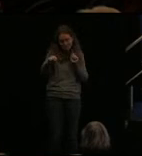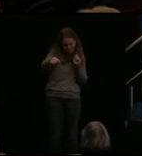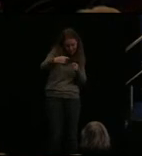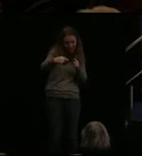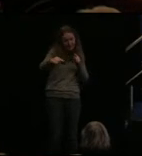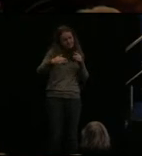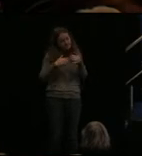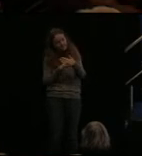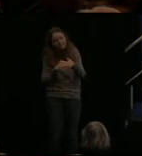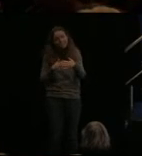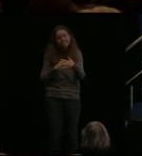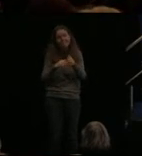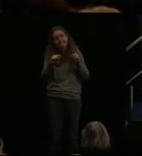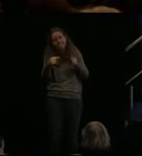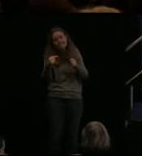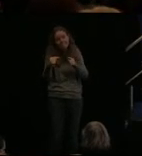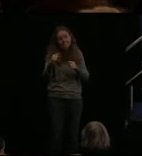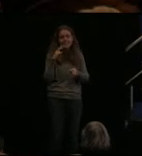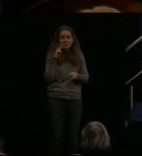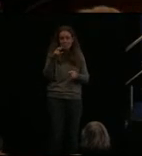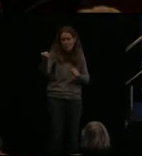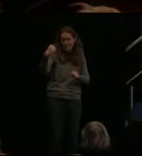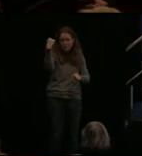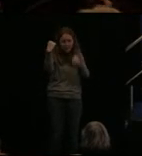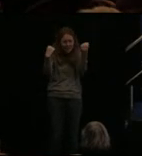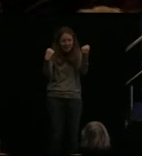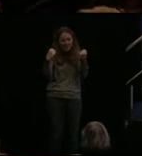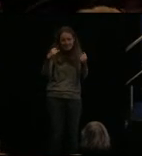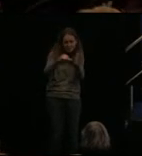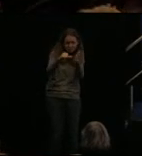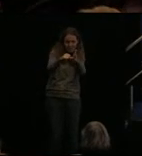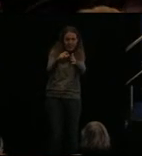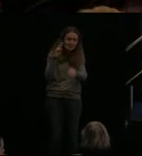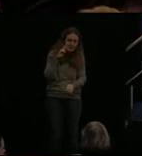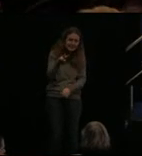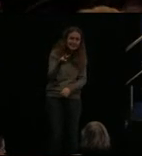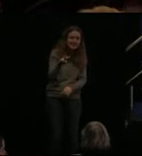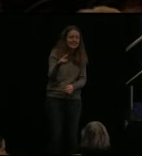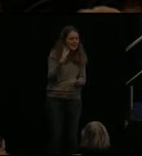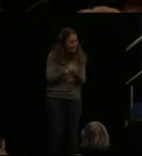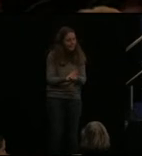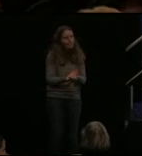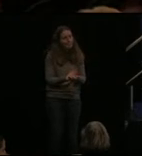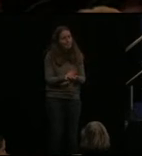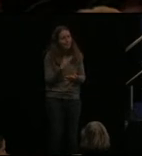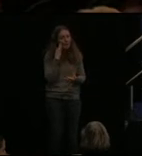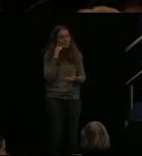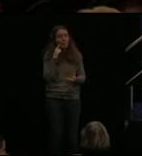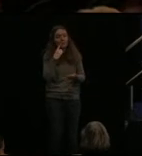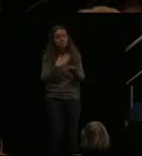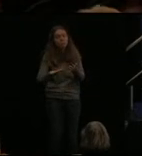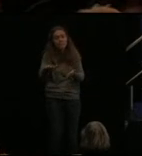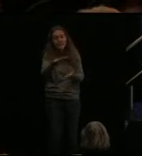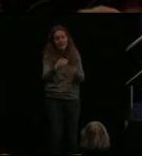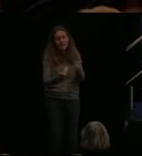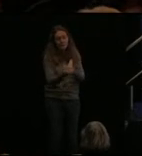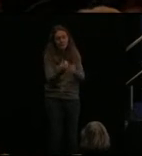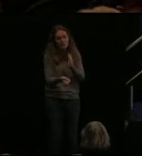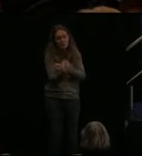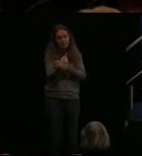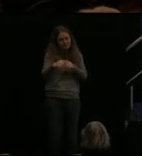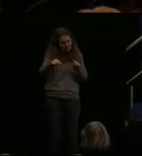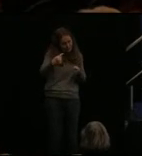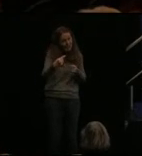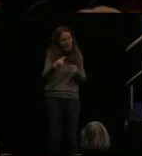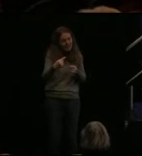challenges. They saw the giants in the land. They saw the problems. Absolutely. When there's a promised land, a new opportunity, there's